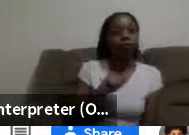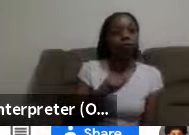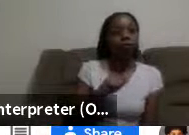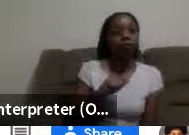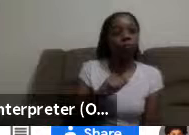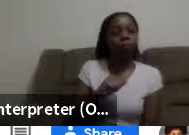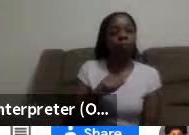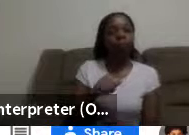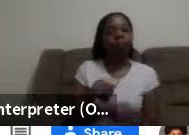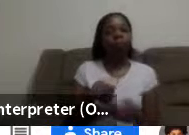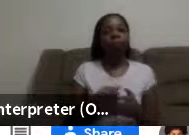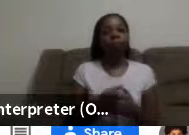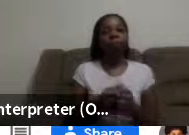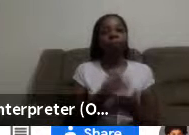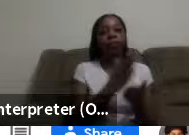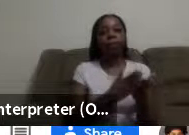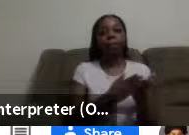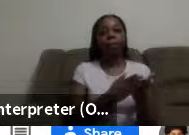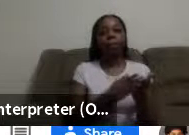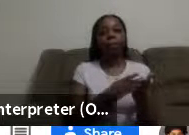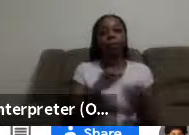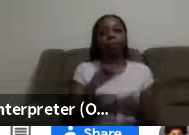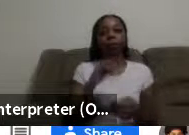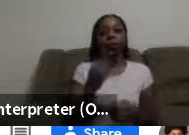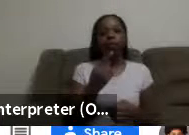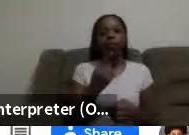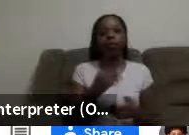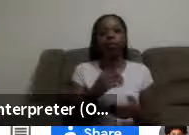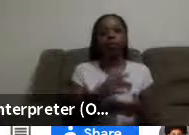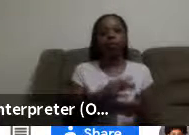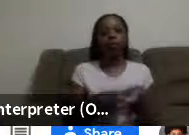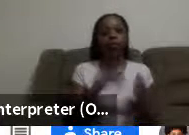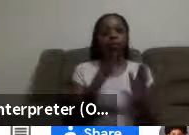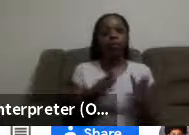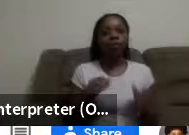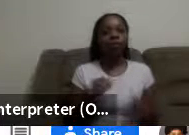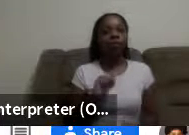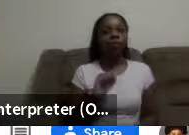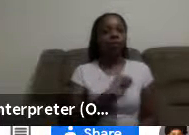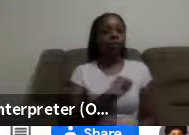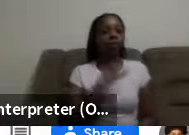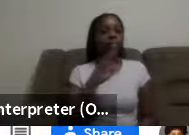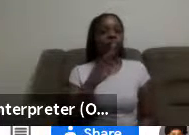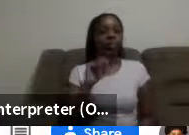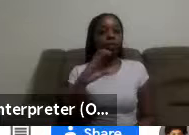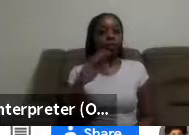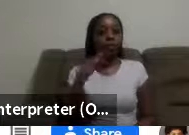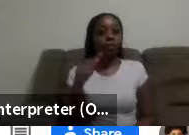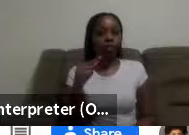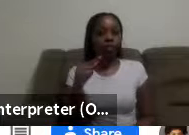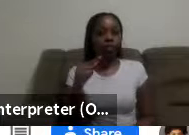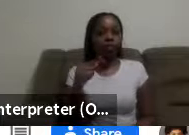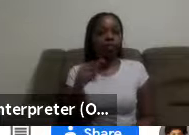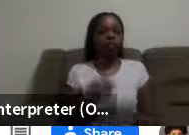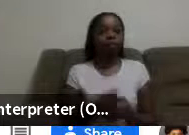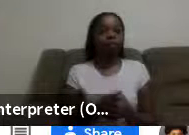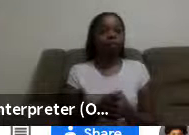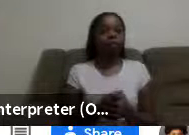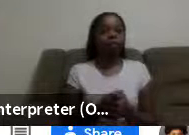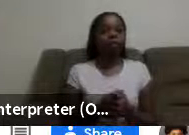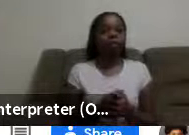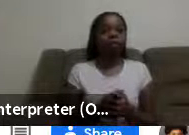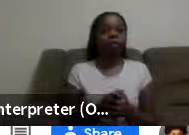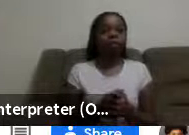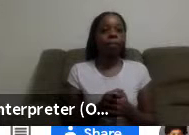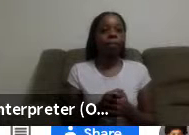Section 1. The Student Senate of UNC Greensboro's Student Government Association adopts the following bill. Whereas the